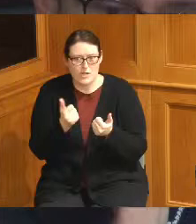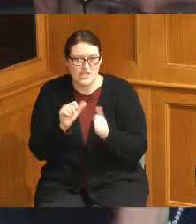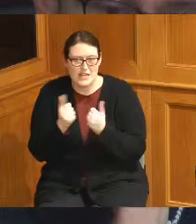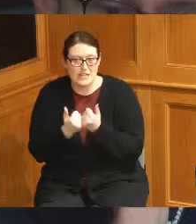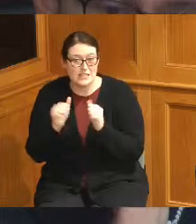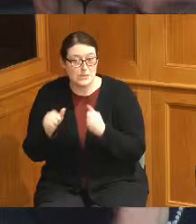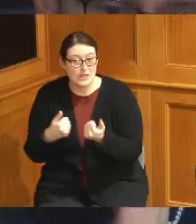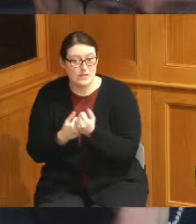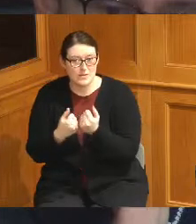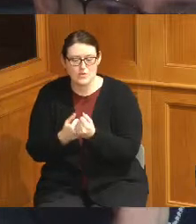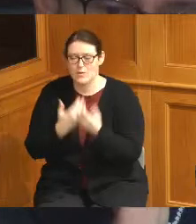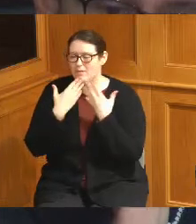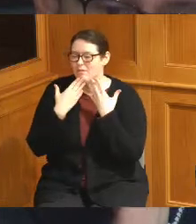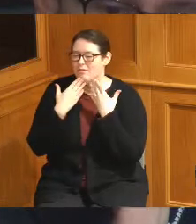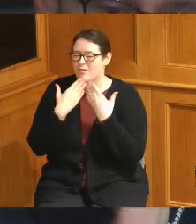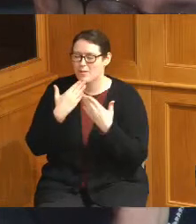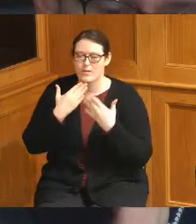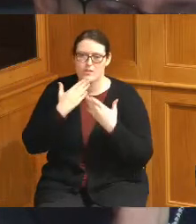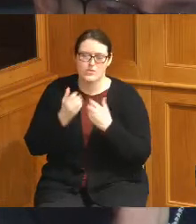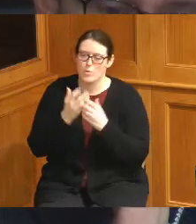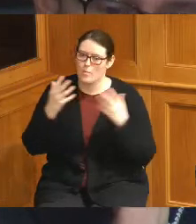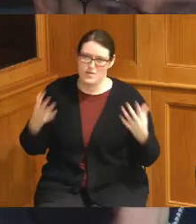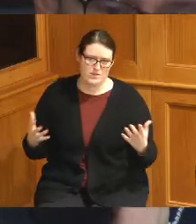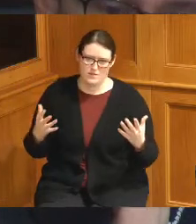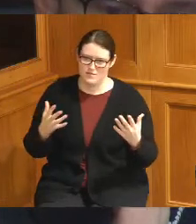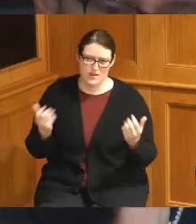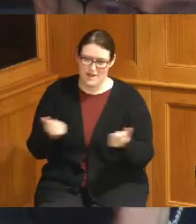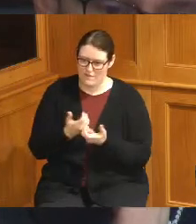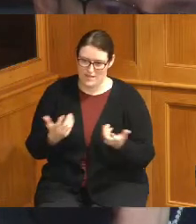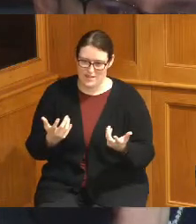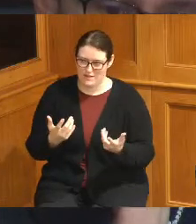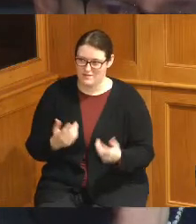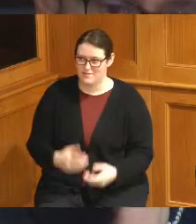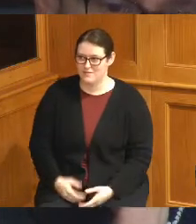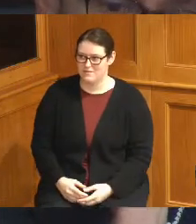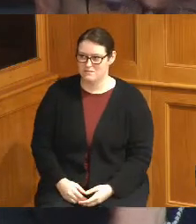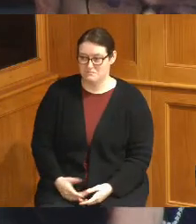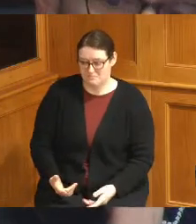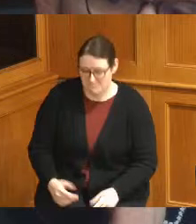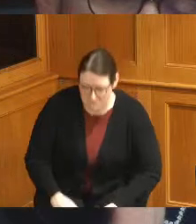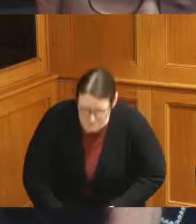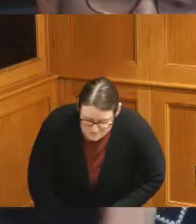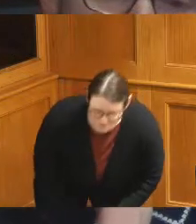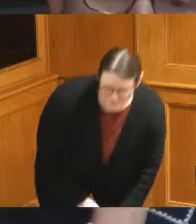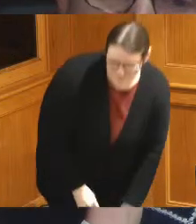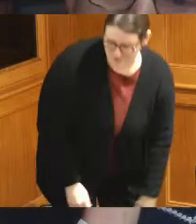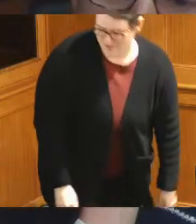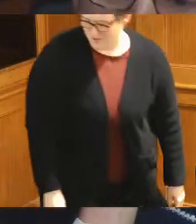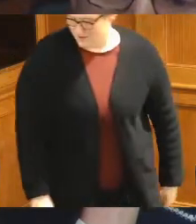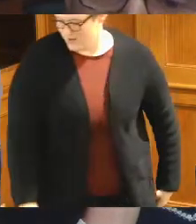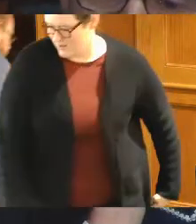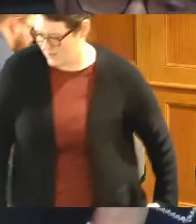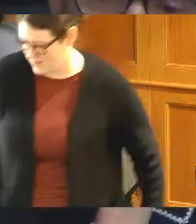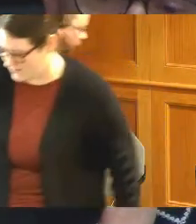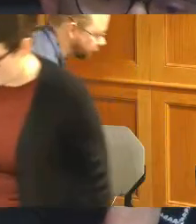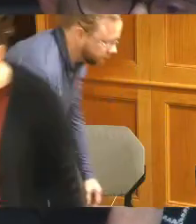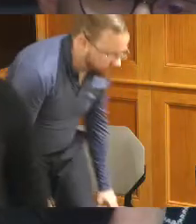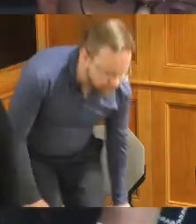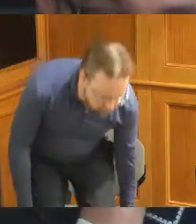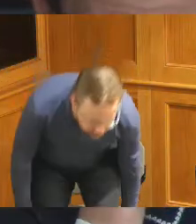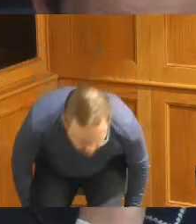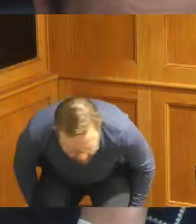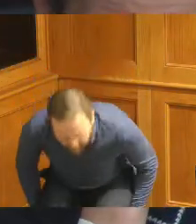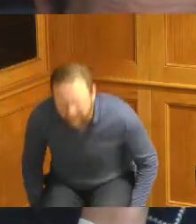So thank you for doing all that work. I have a question on the chart that talks about some of the dollars